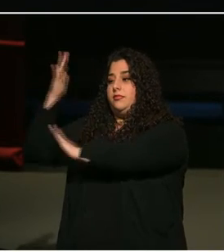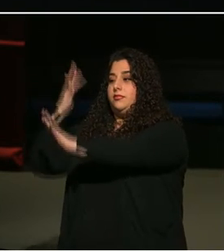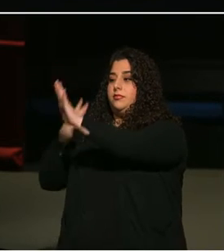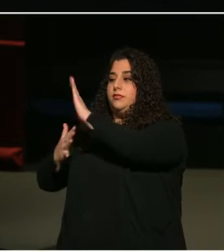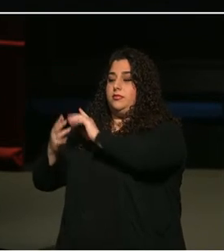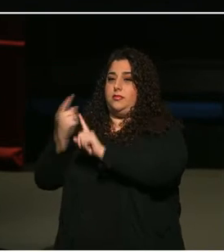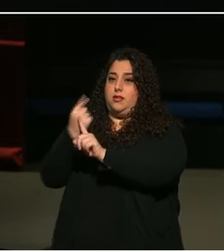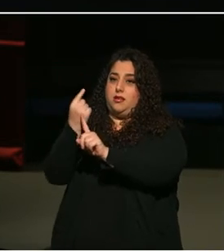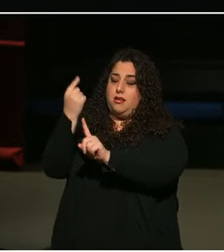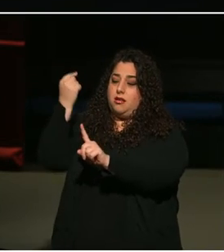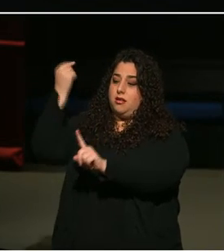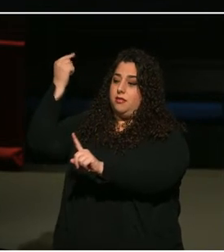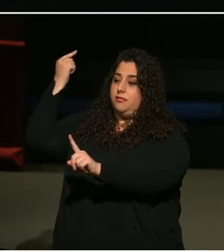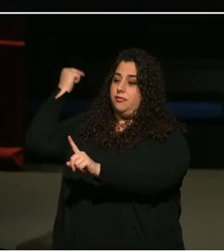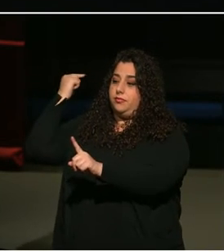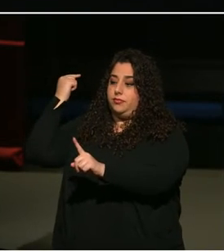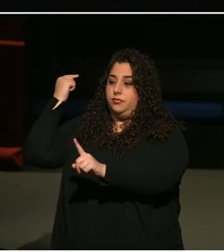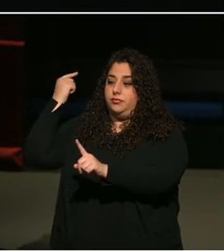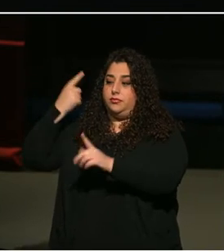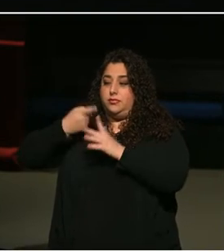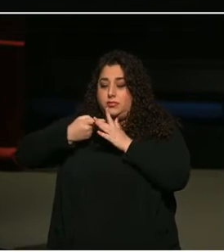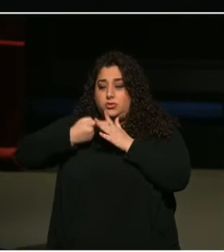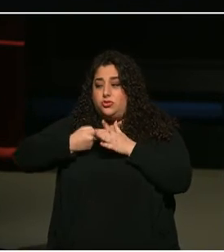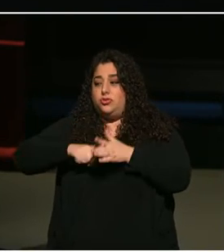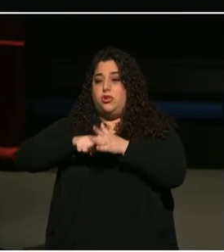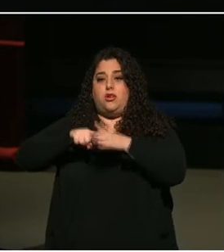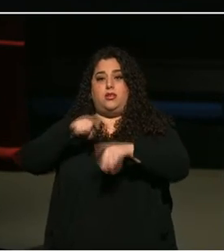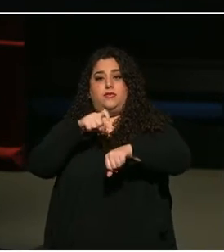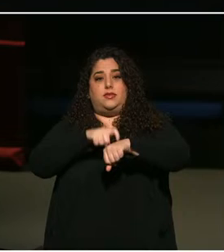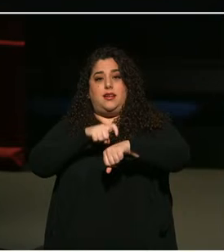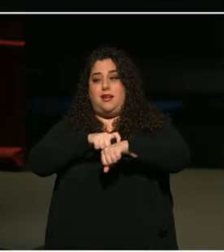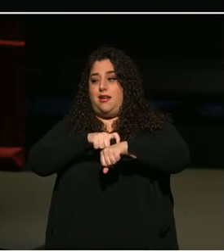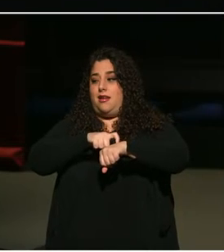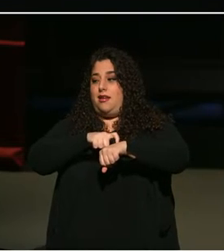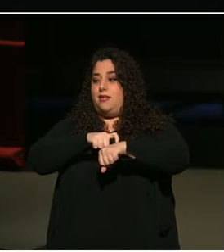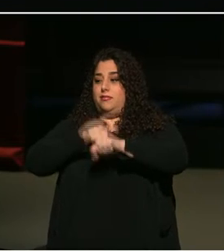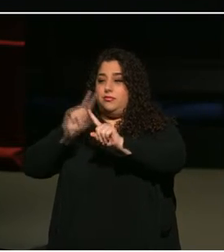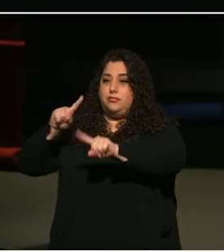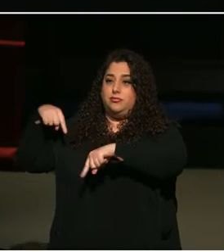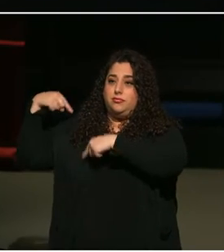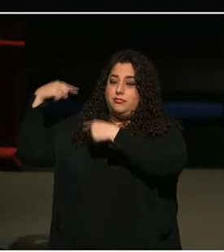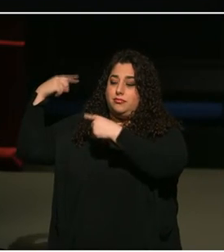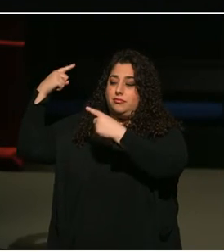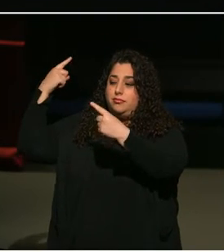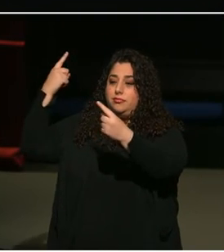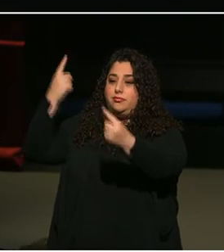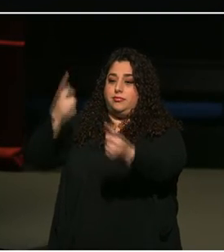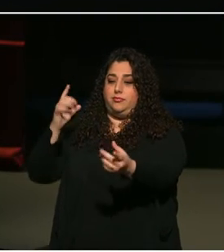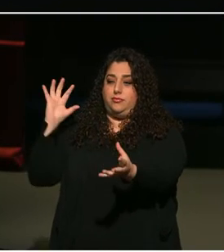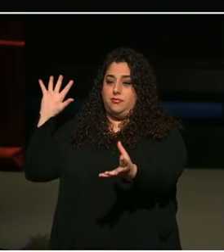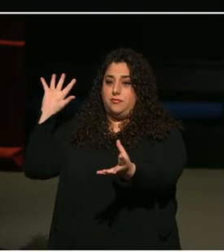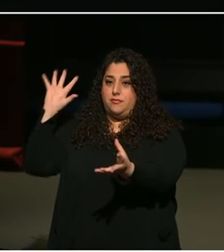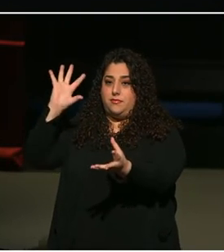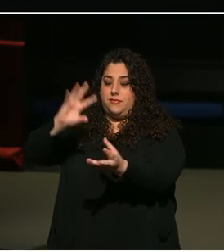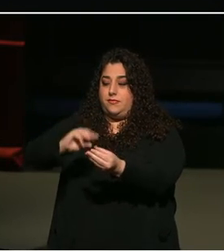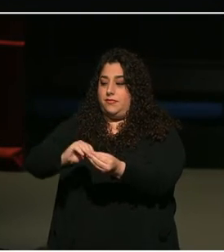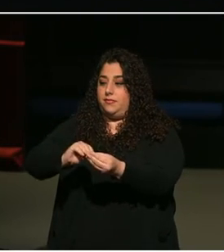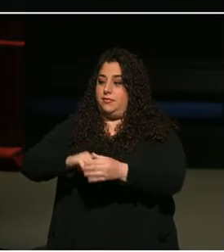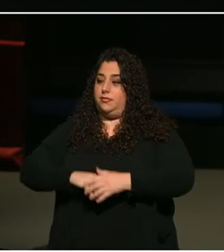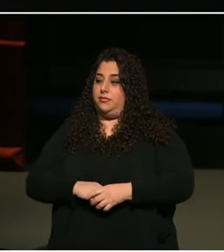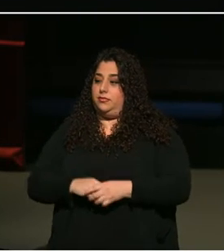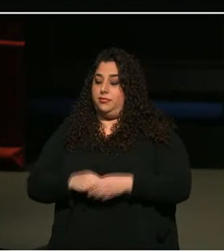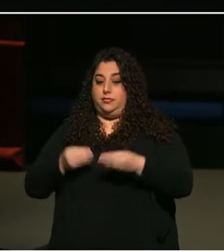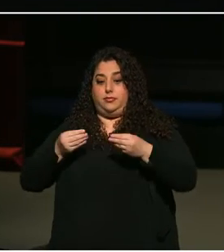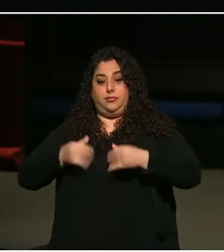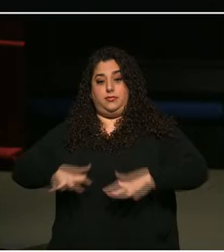immemorial. Importantly and historically, these lands have never been ceded. I'd like to